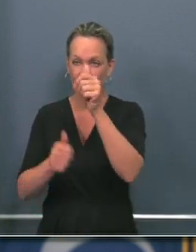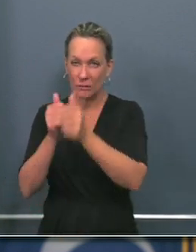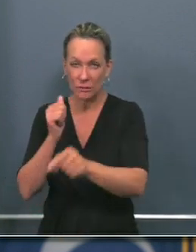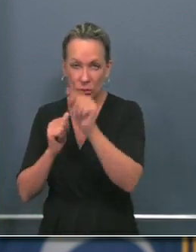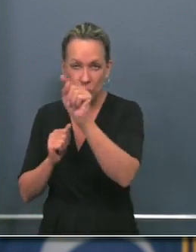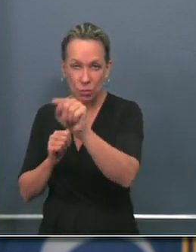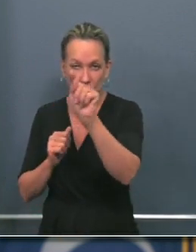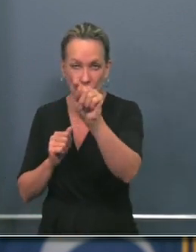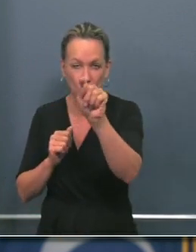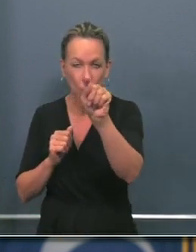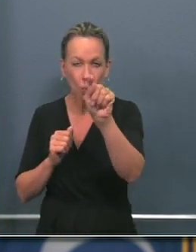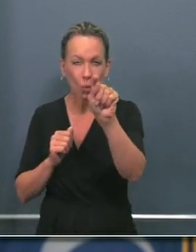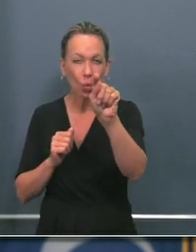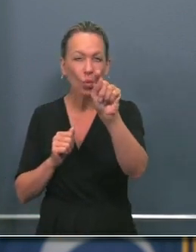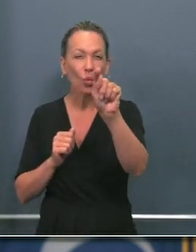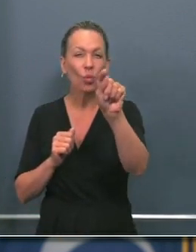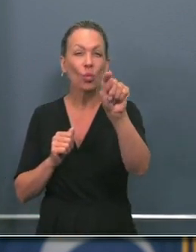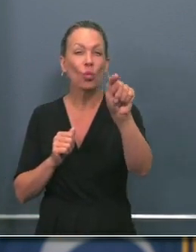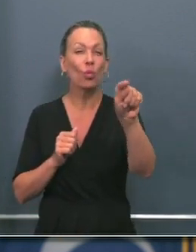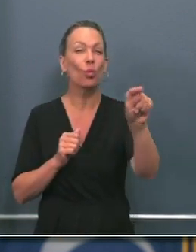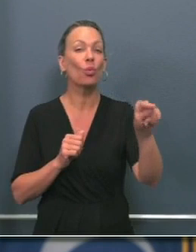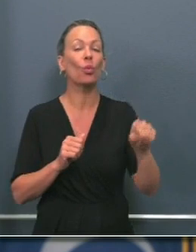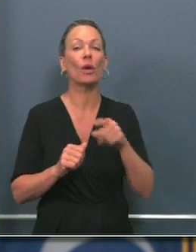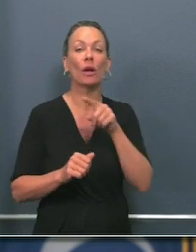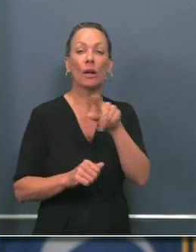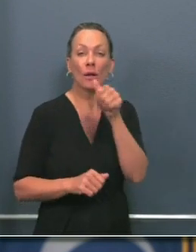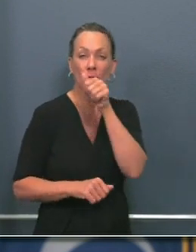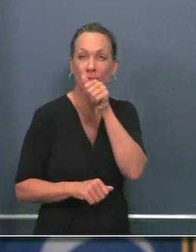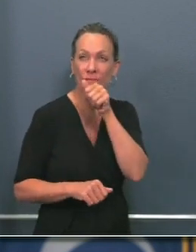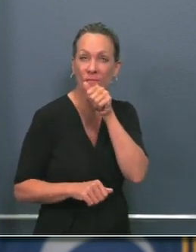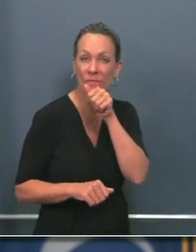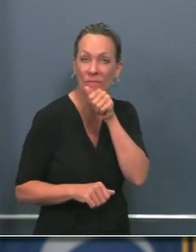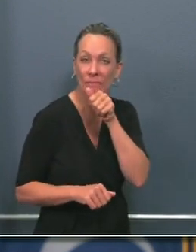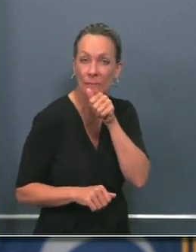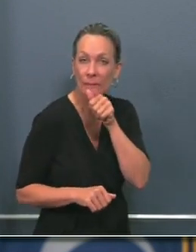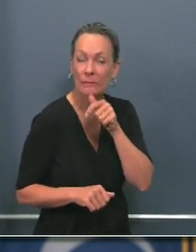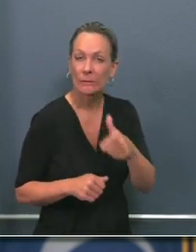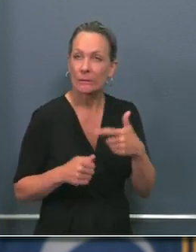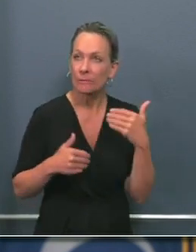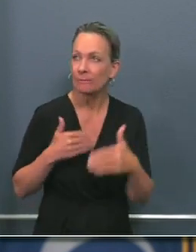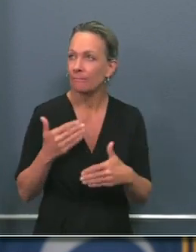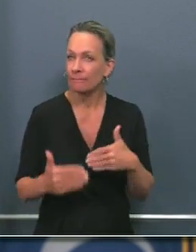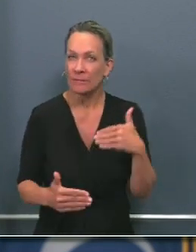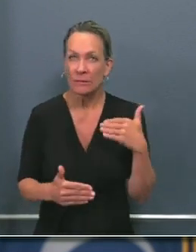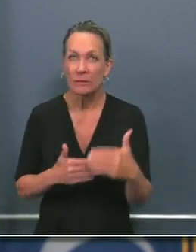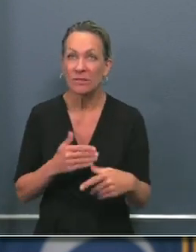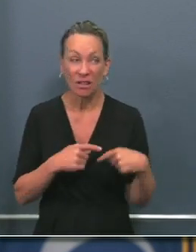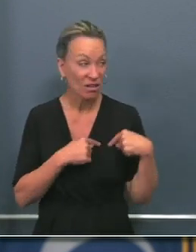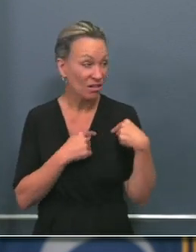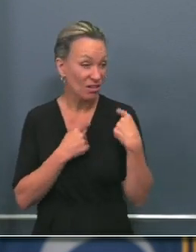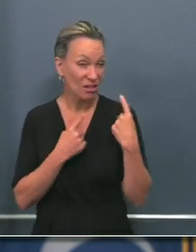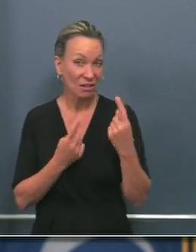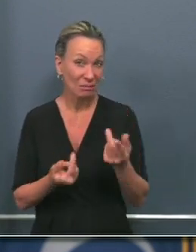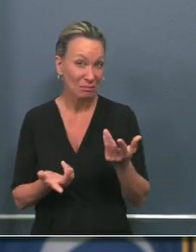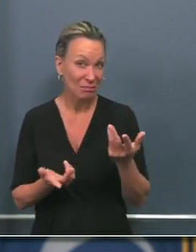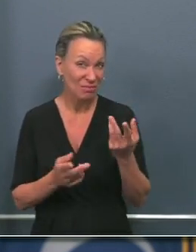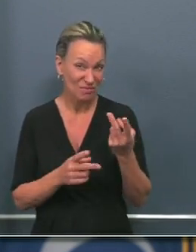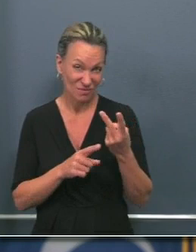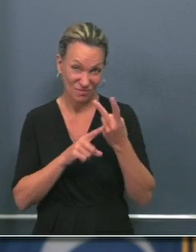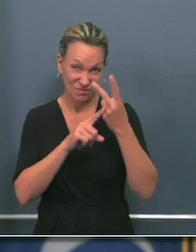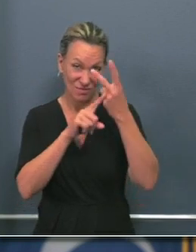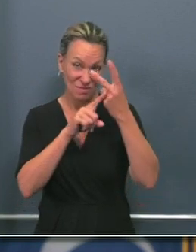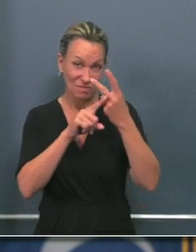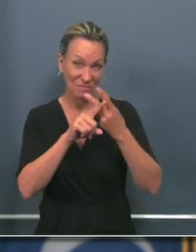this point in just 8 or 9 weeks, and to begin that process of reinvigorating the California economy so we come back